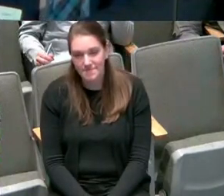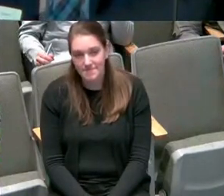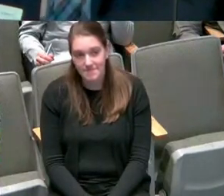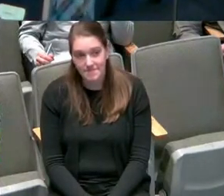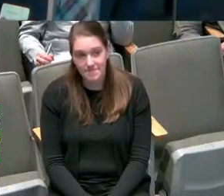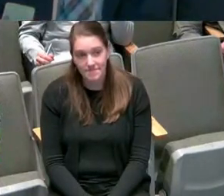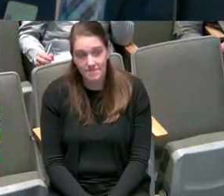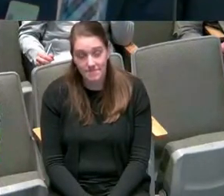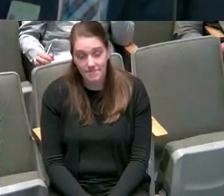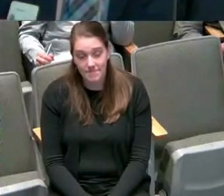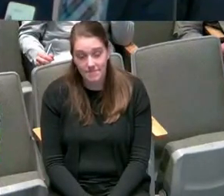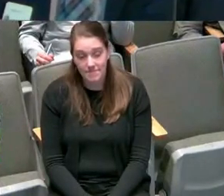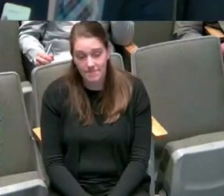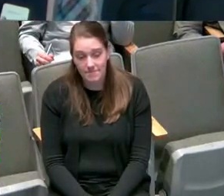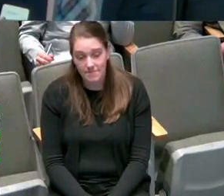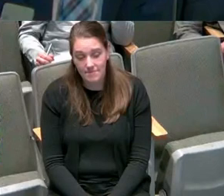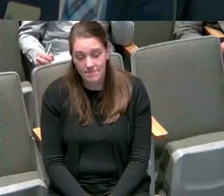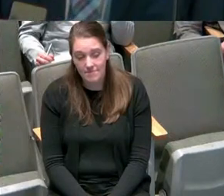okay